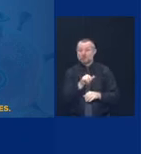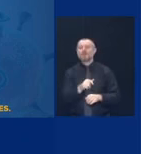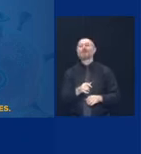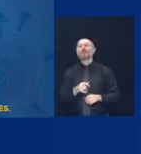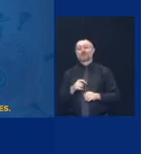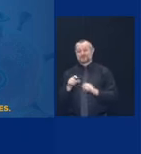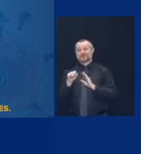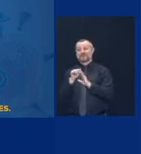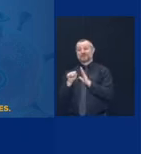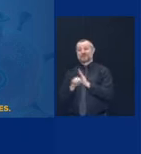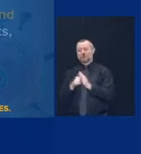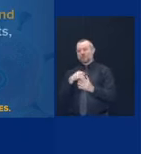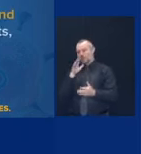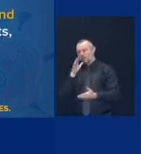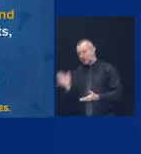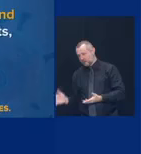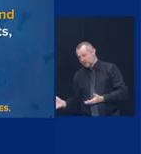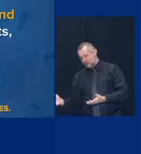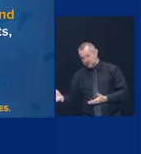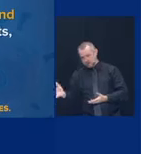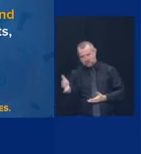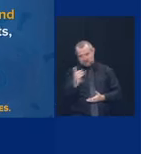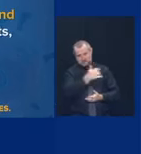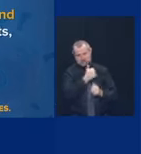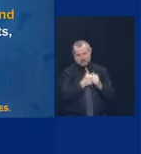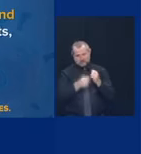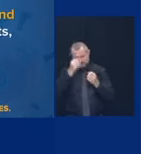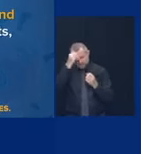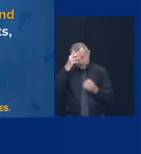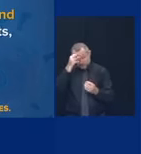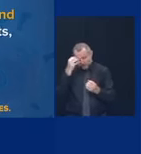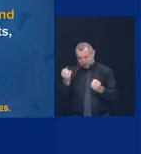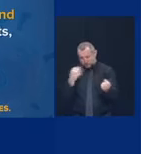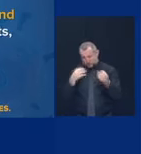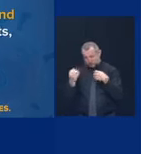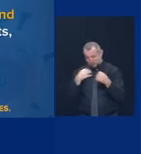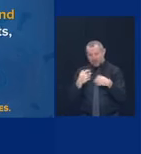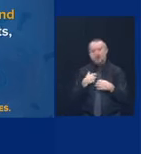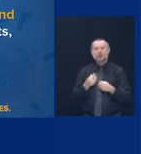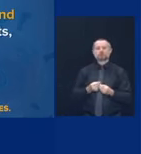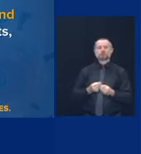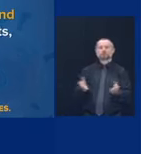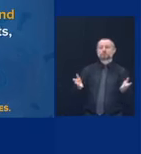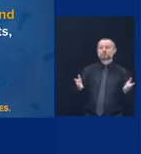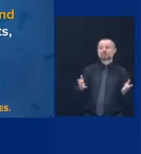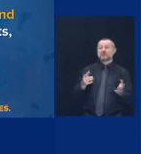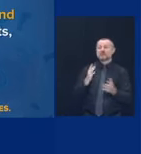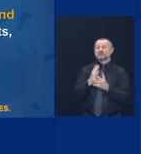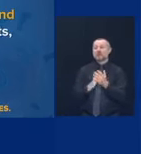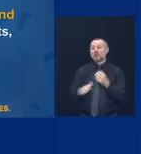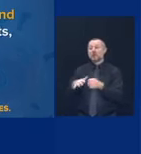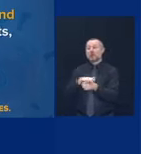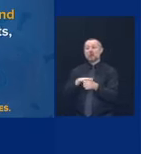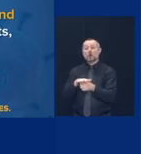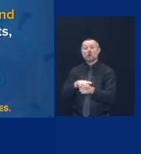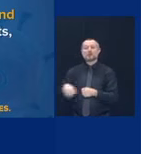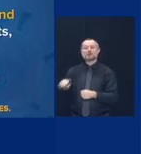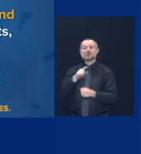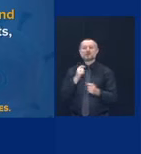data, and then we send it to the local governments. Some local governments change